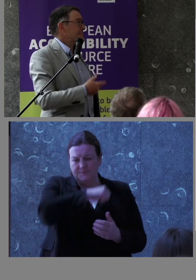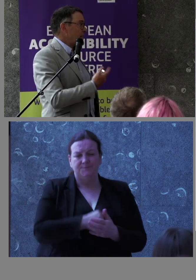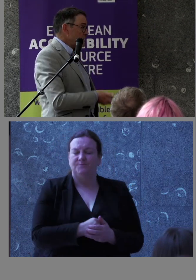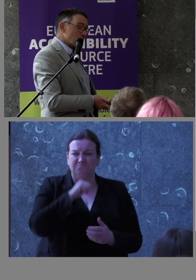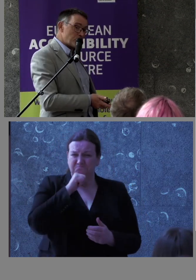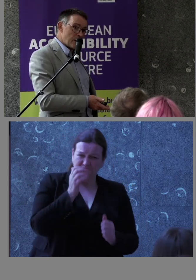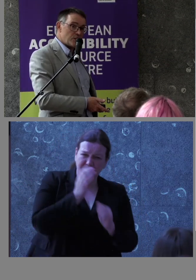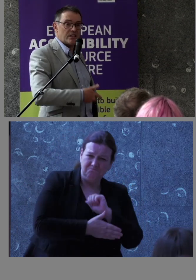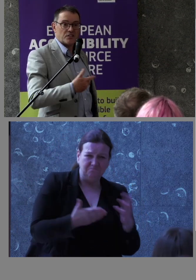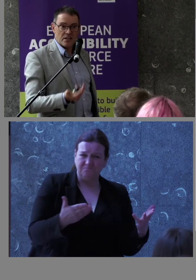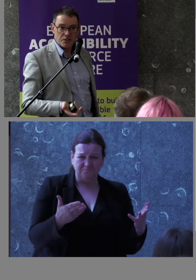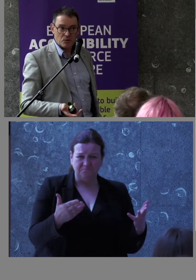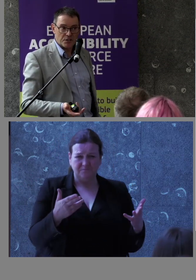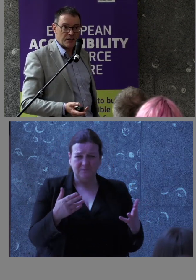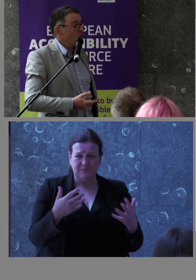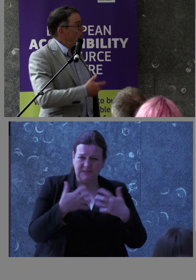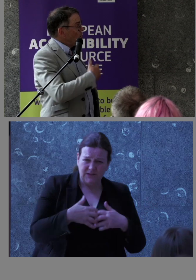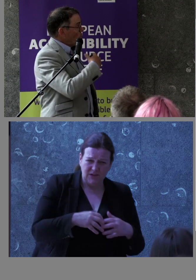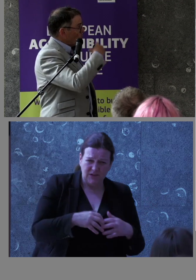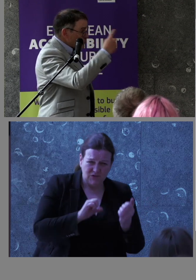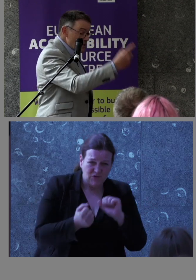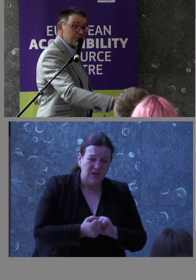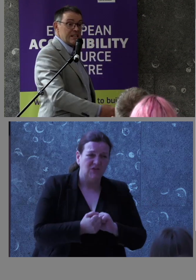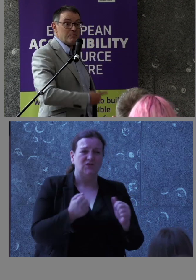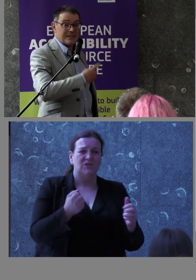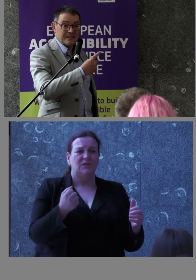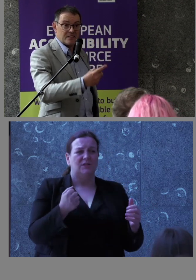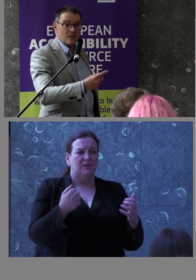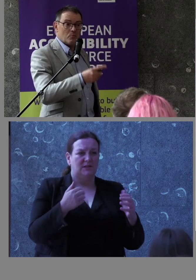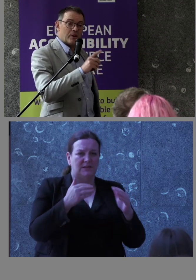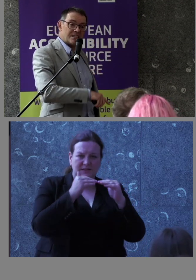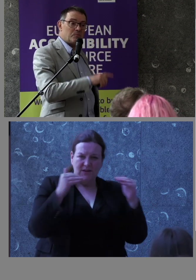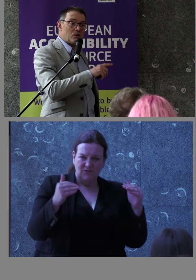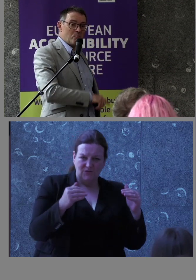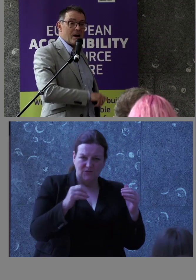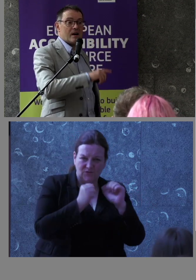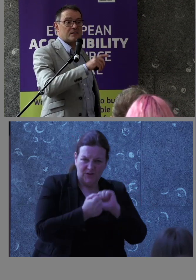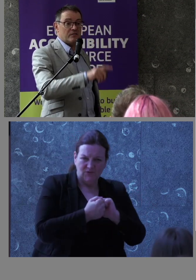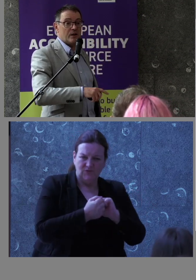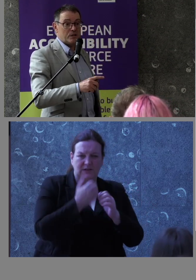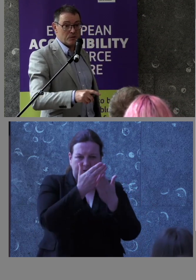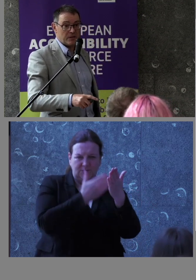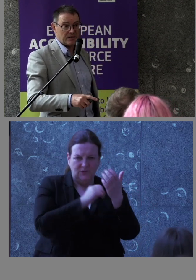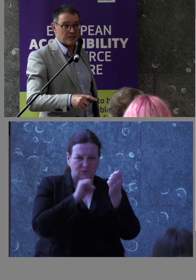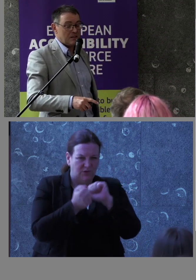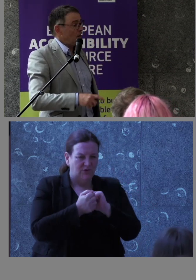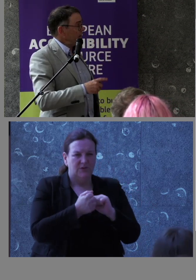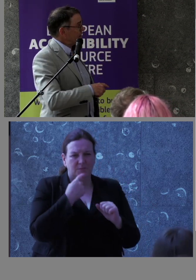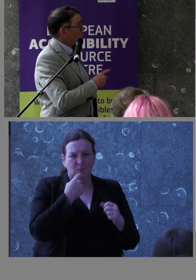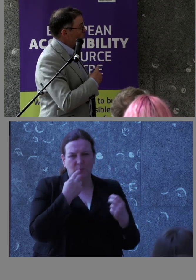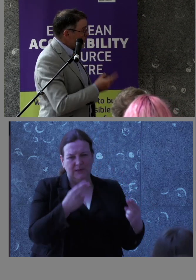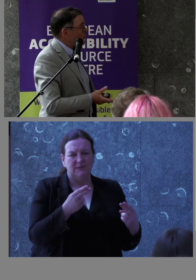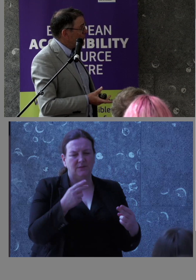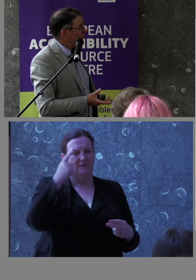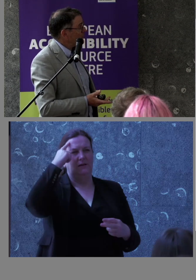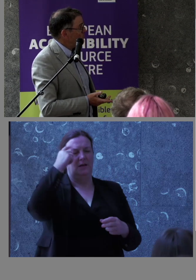this is like painting the Firth of Forth Bridge. I don't know if anyone's ever seen the Firth of Forth Bridge. It's a fabulous structure. It goes across the